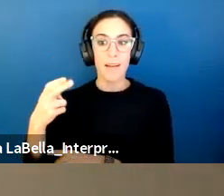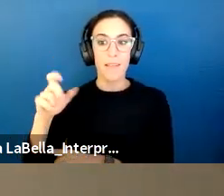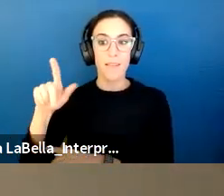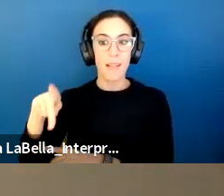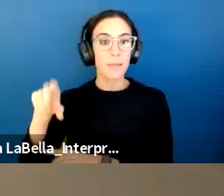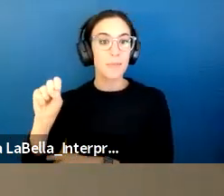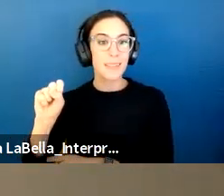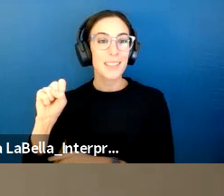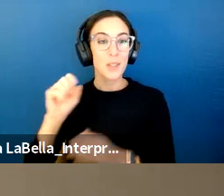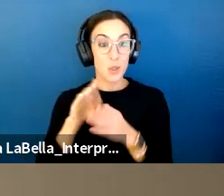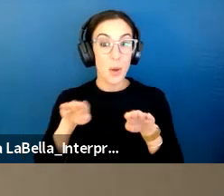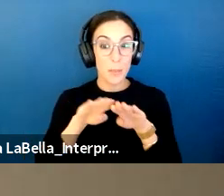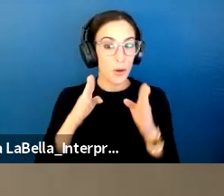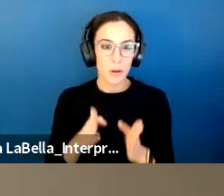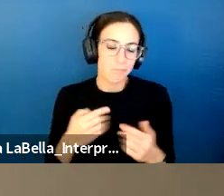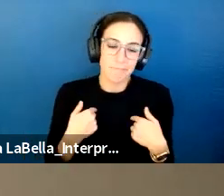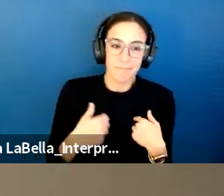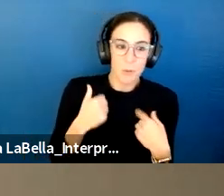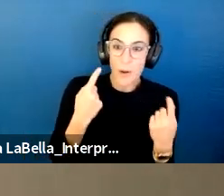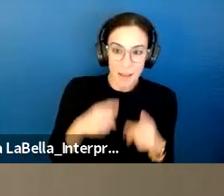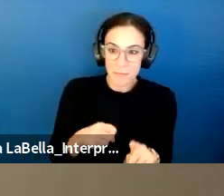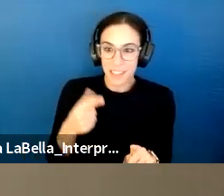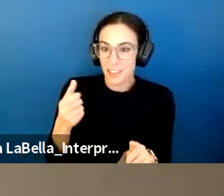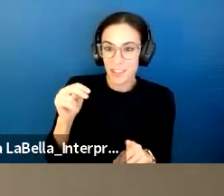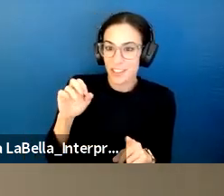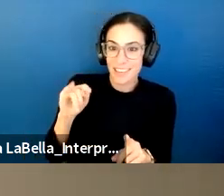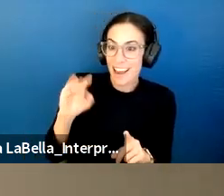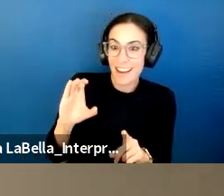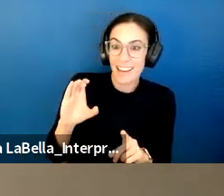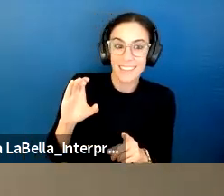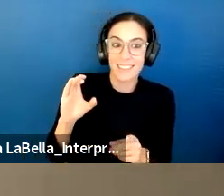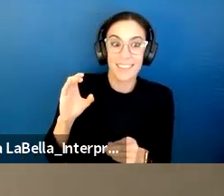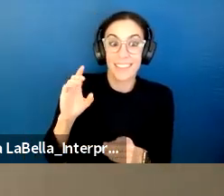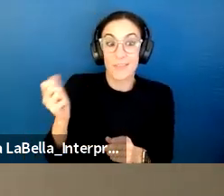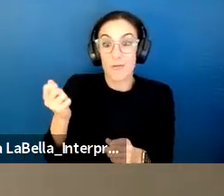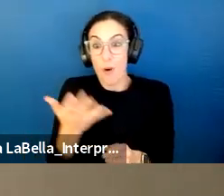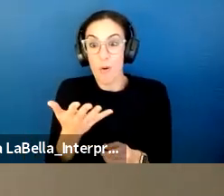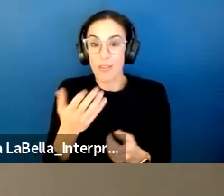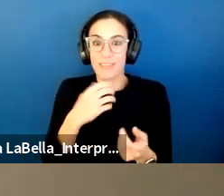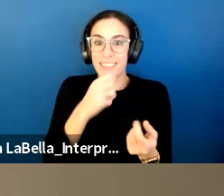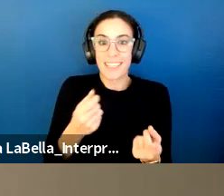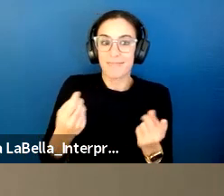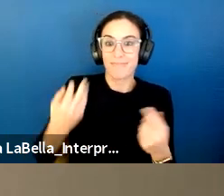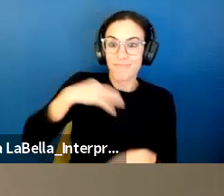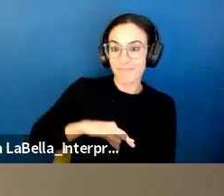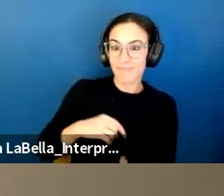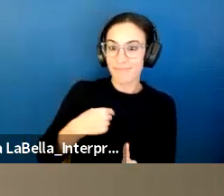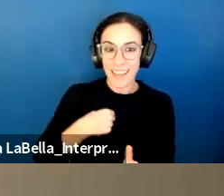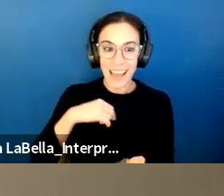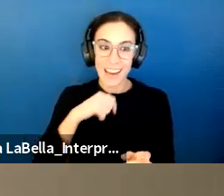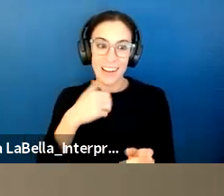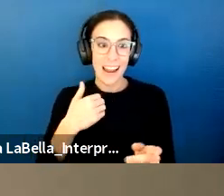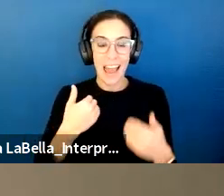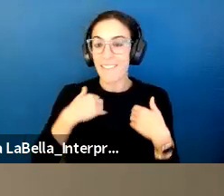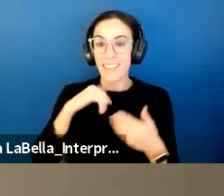didn't come my way in terms of giving me a body of a swimmer and that kind of build and that kind of height. So